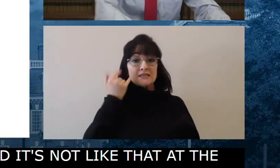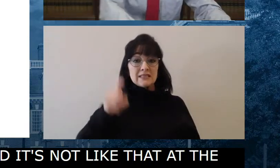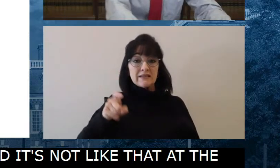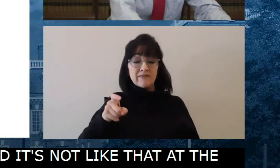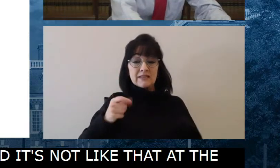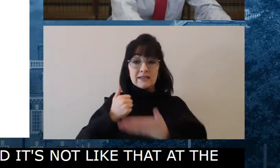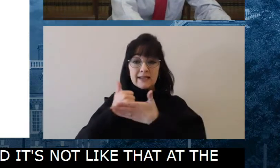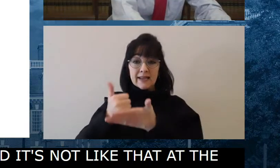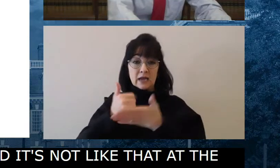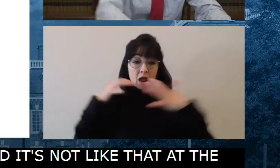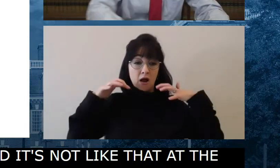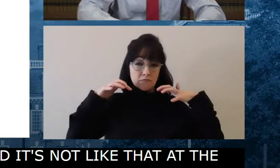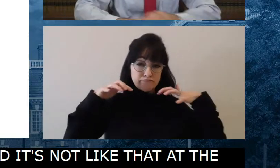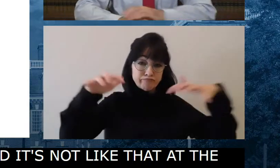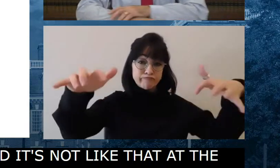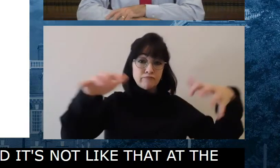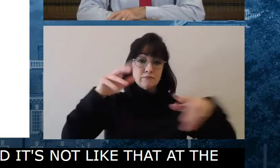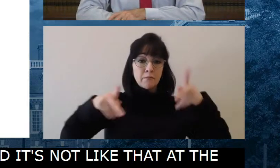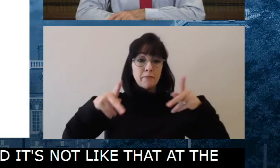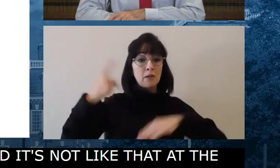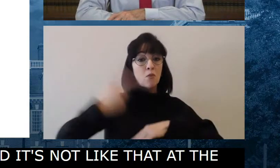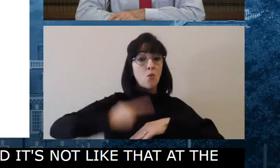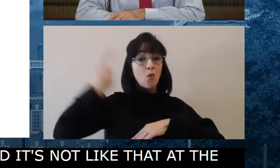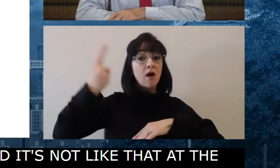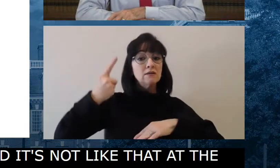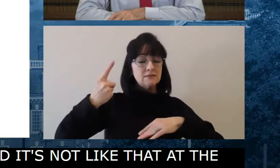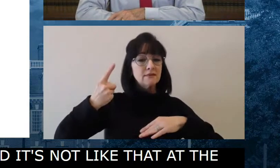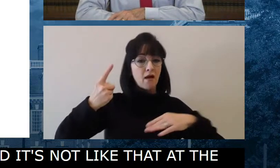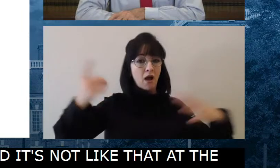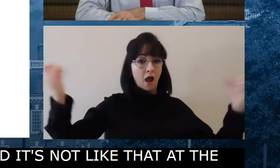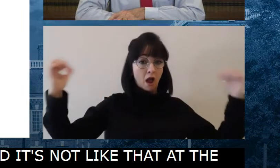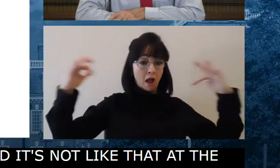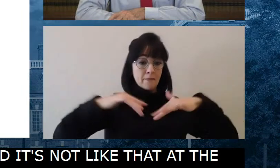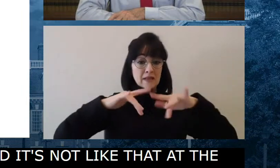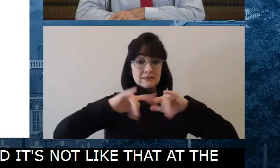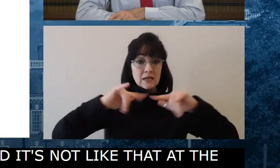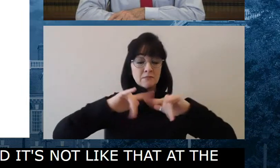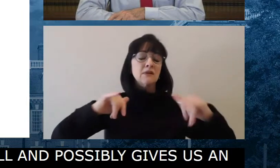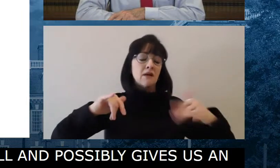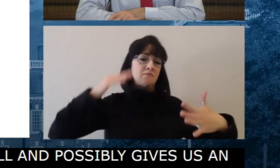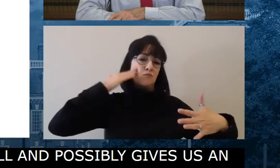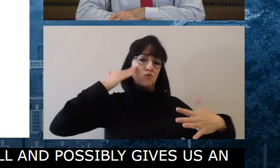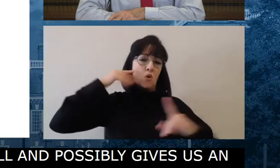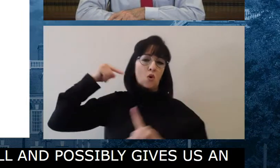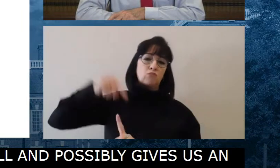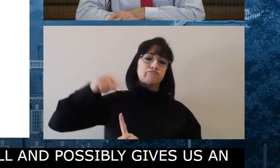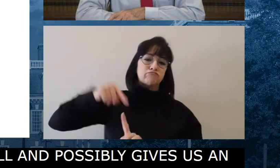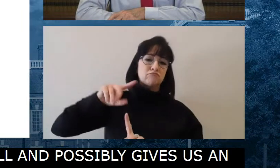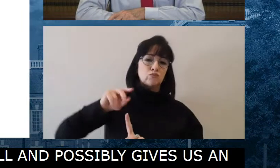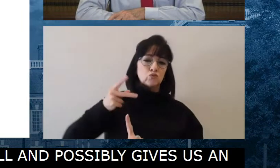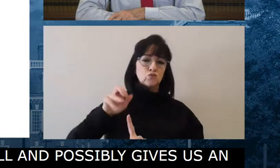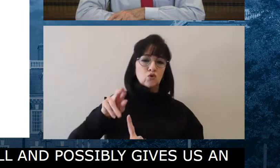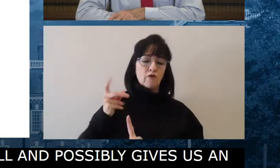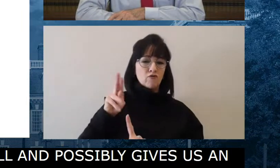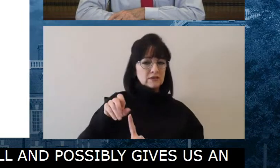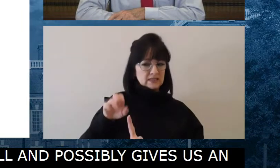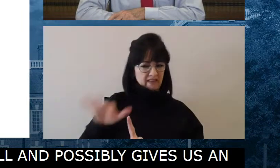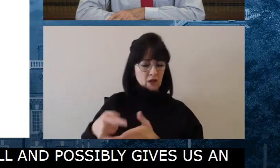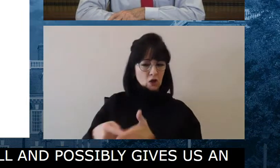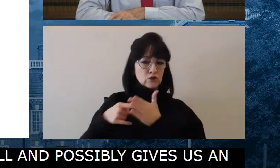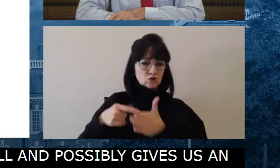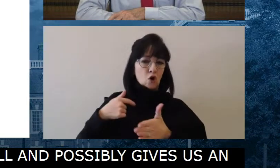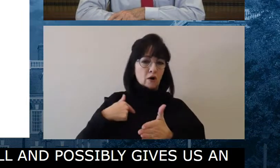the communities is critically important. Our testing success shows me that we can do it. We can